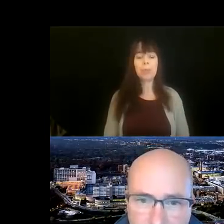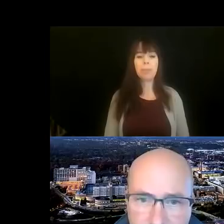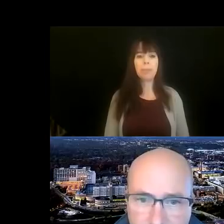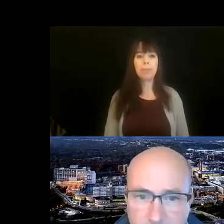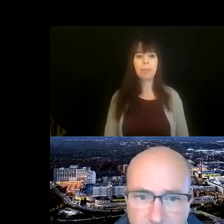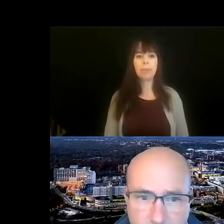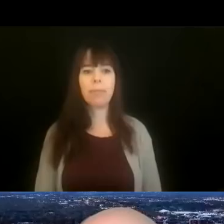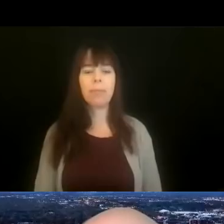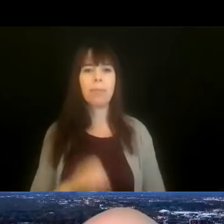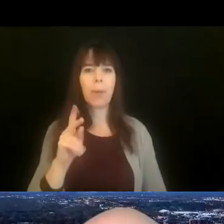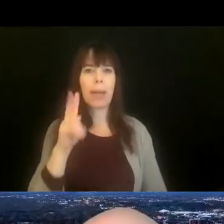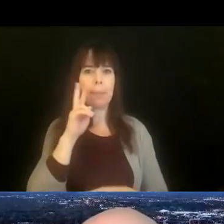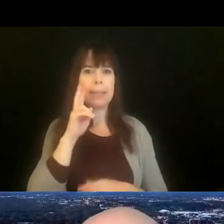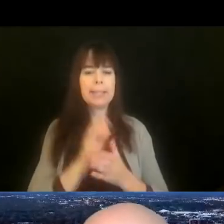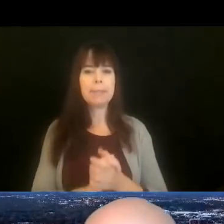Let's see here.